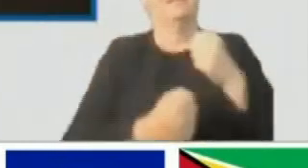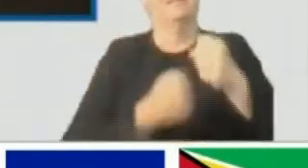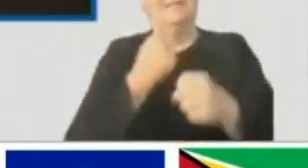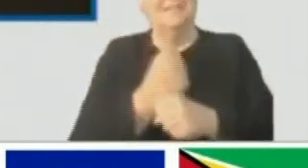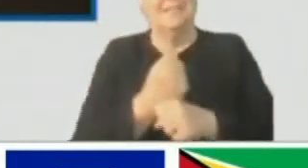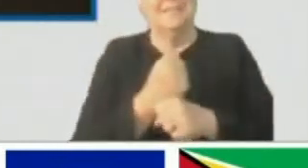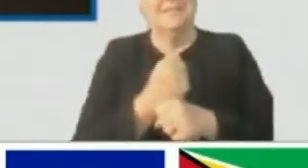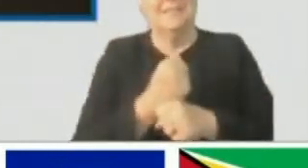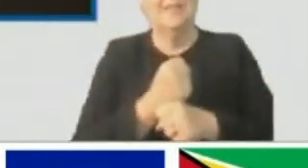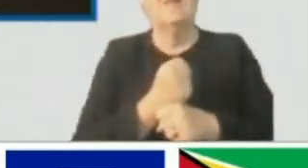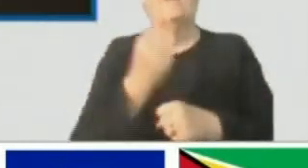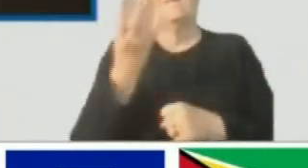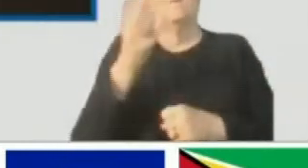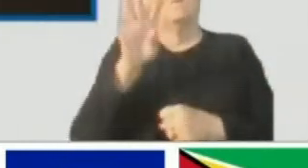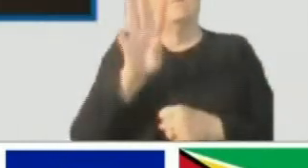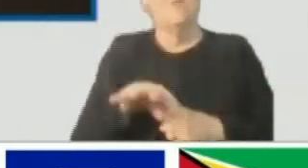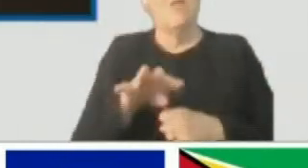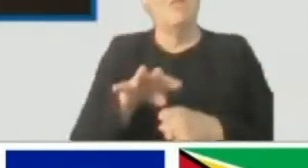demonstrating